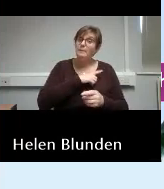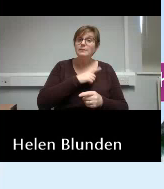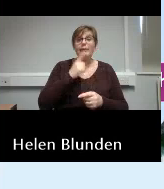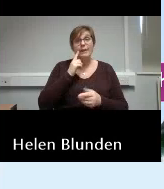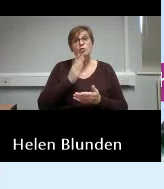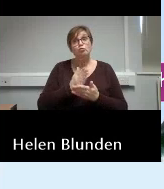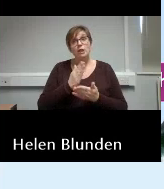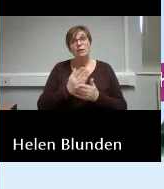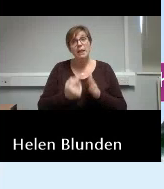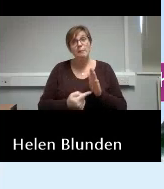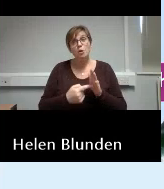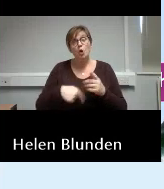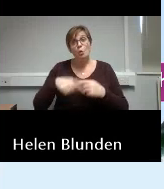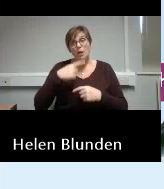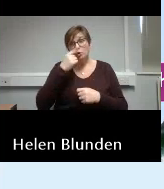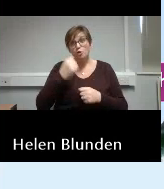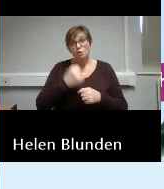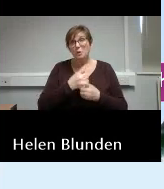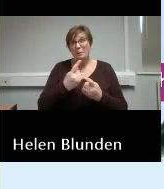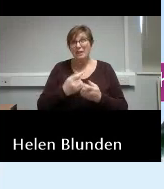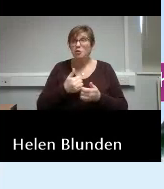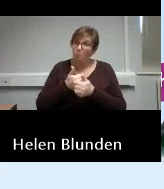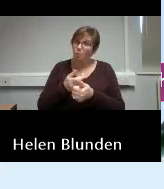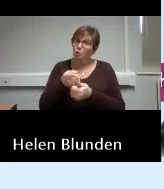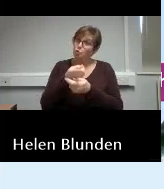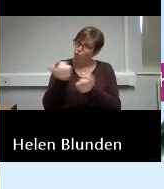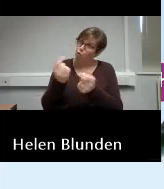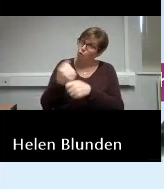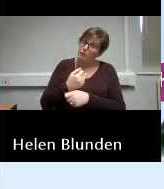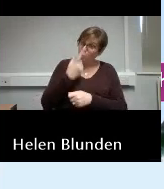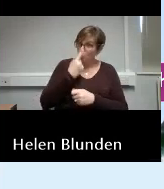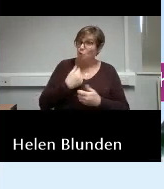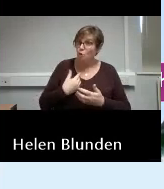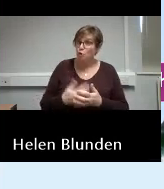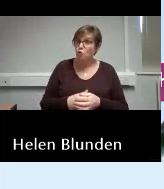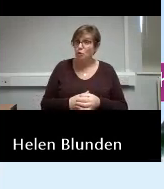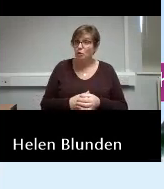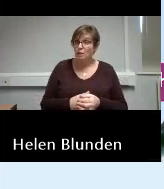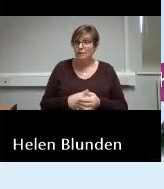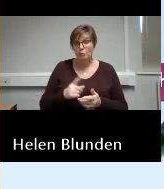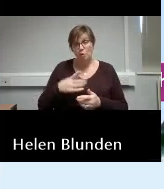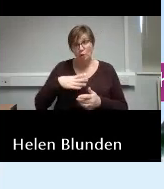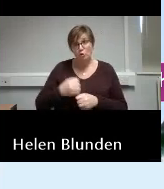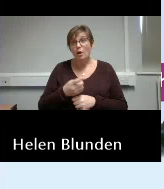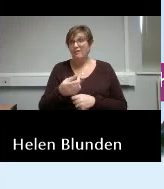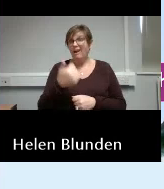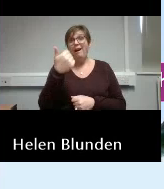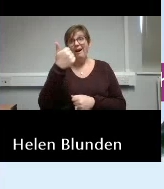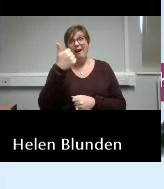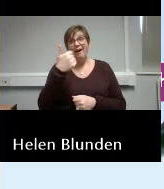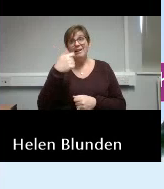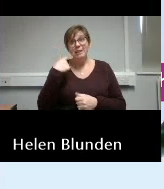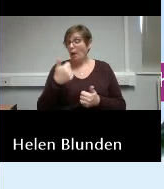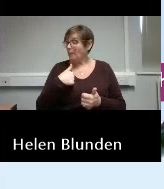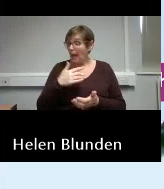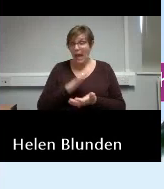really important. We could do something to really support what you're doing. Oh, that's that what we sounds want to really do. good. Yeah,